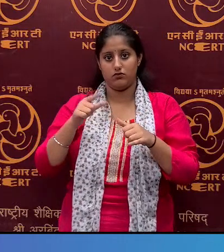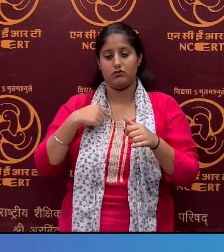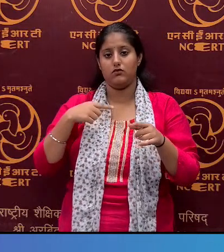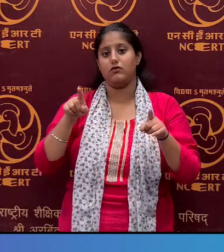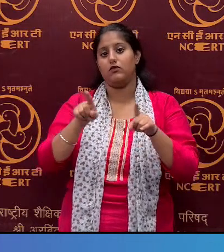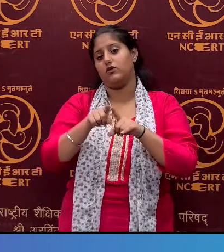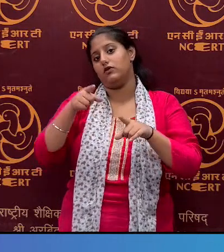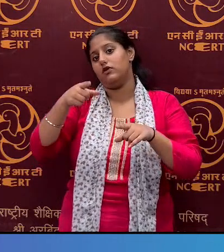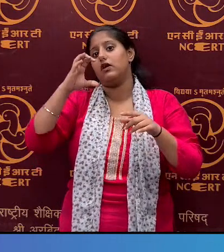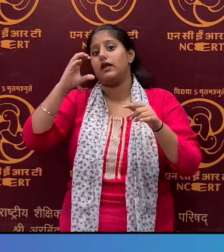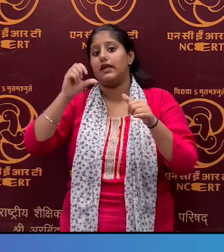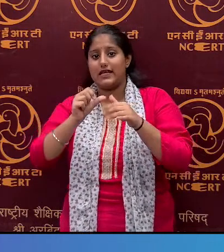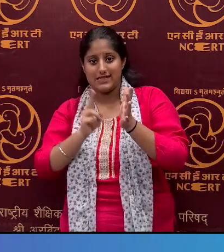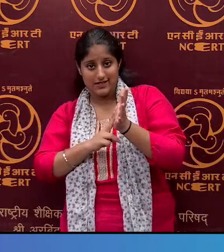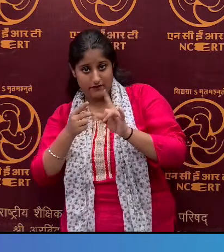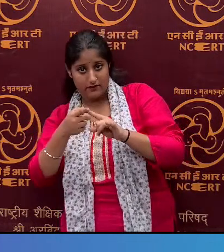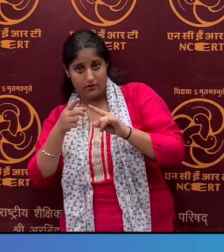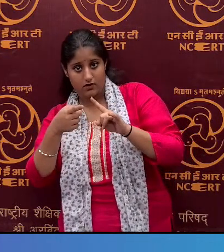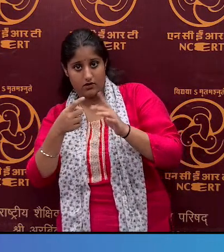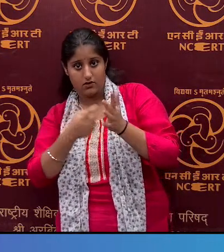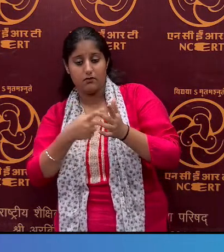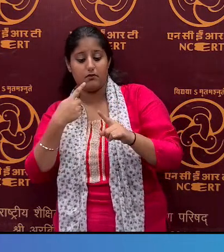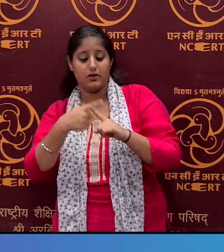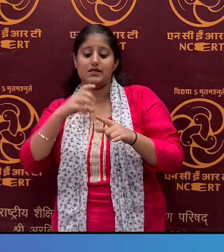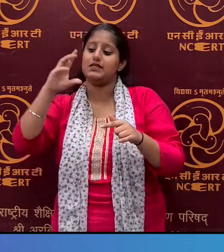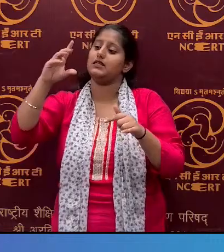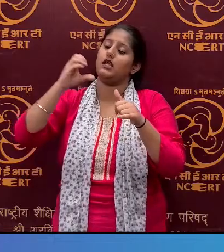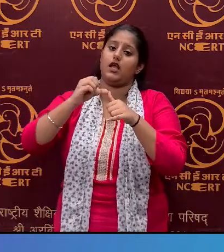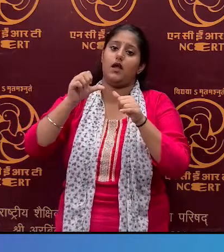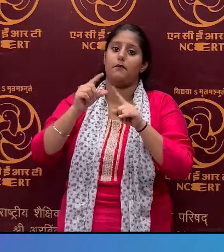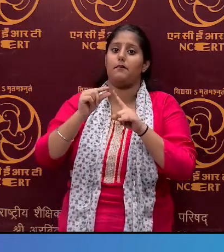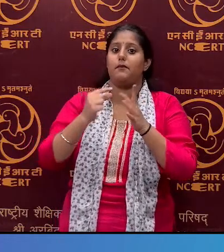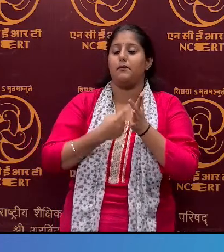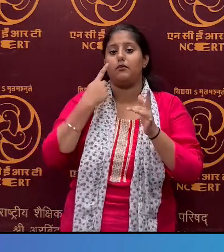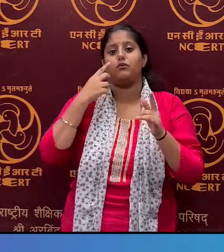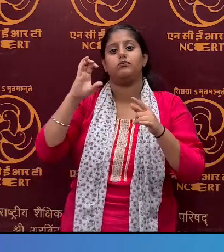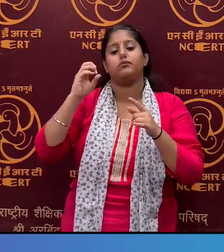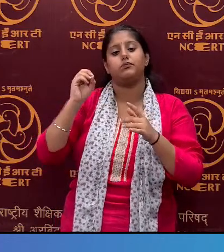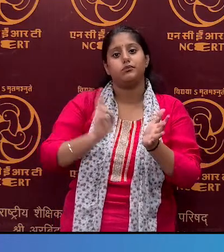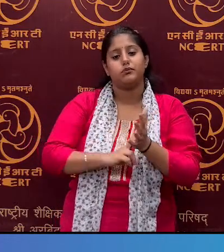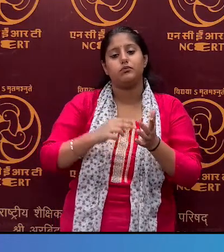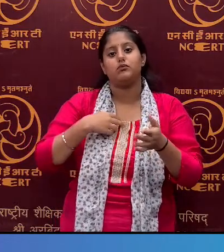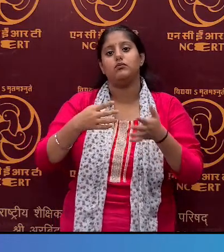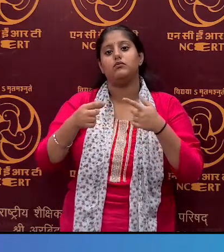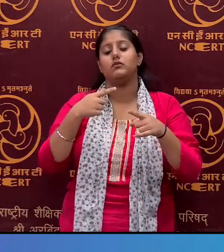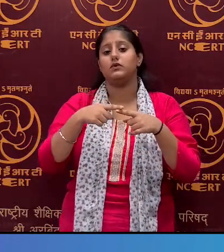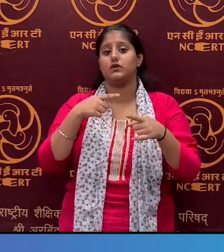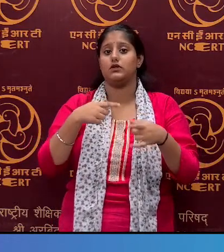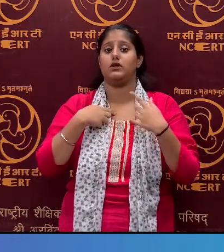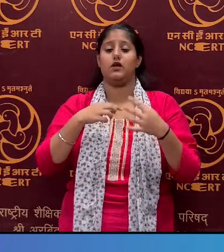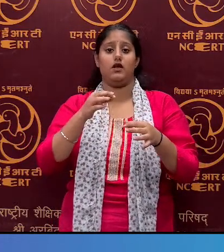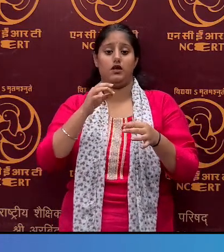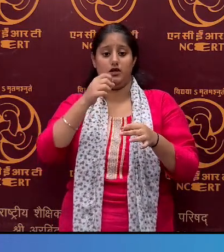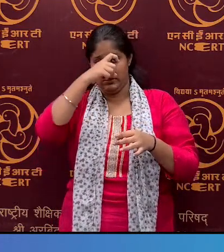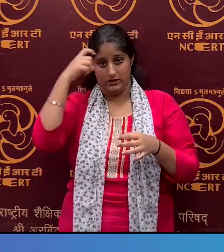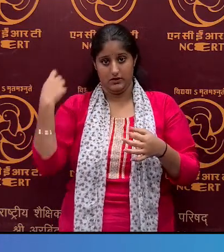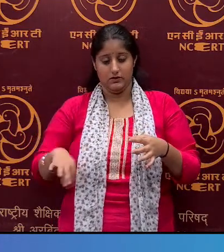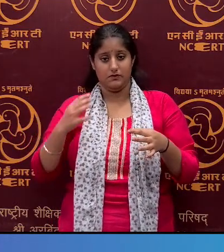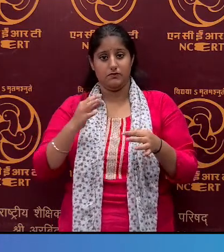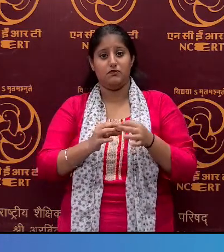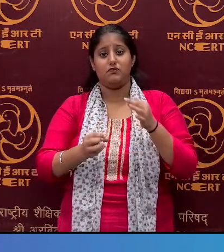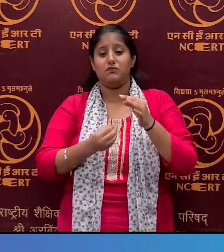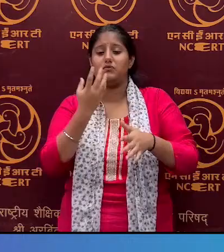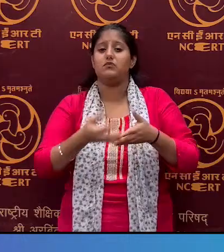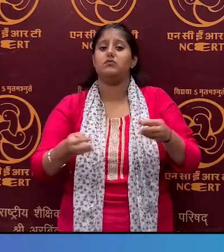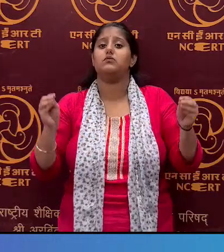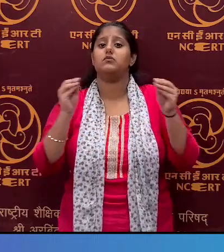and Tropic of Capricorn. This area experience mild winter and very hot summer. The